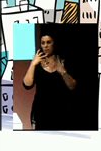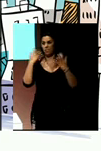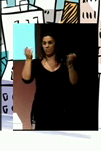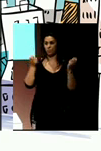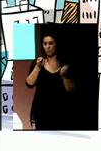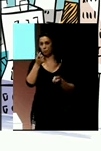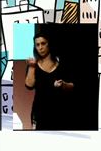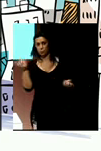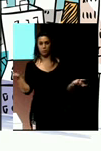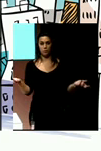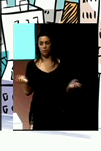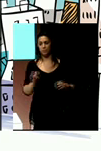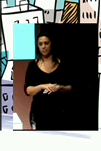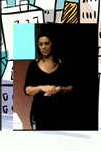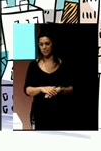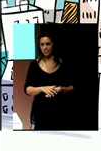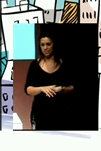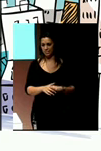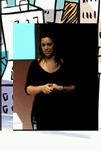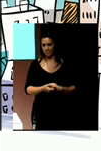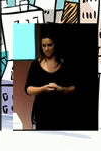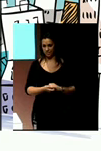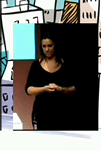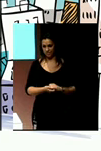terrace. There's